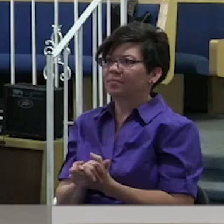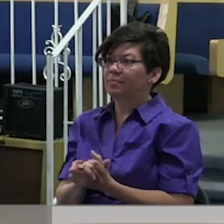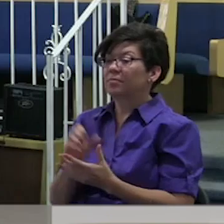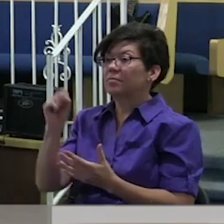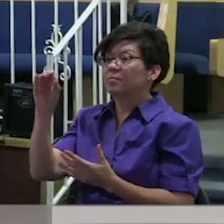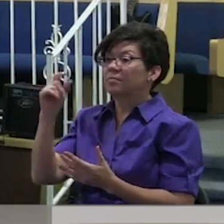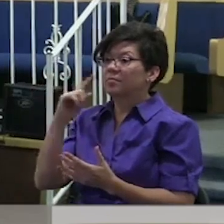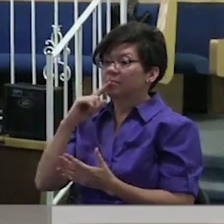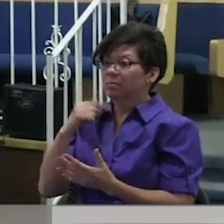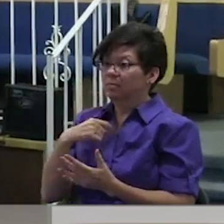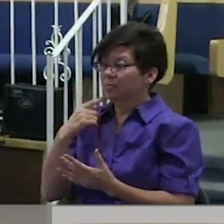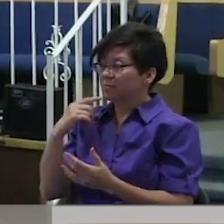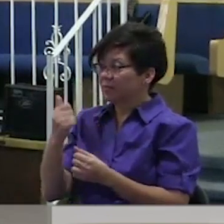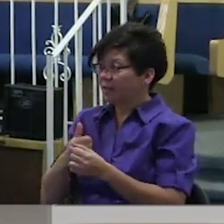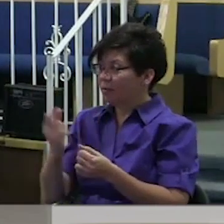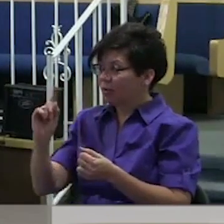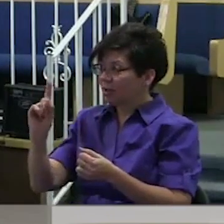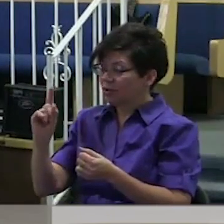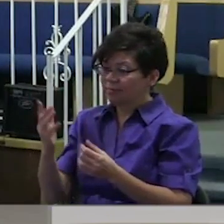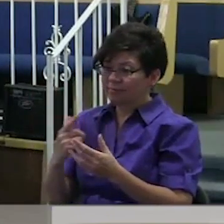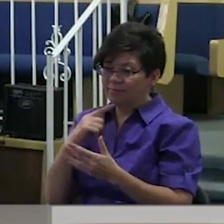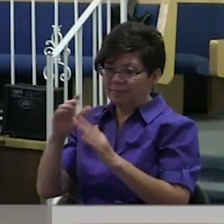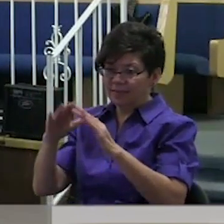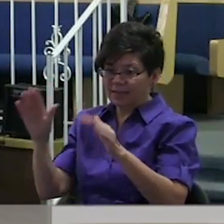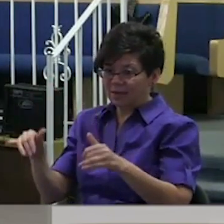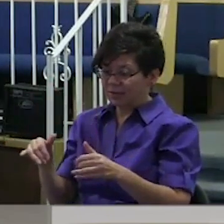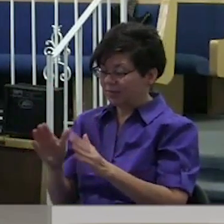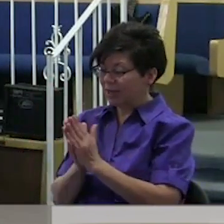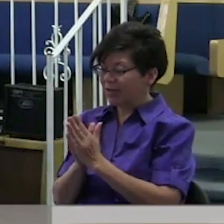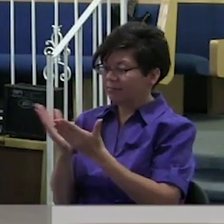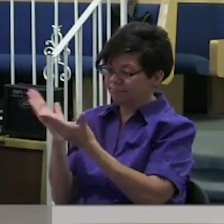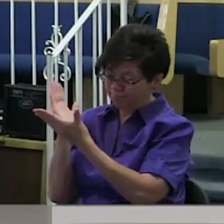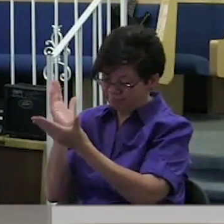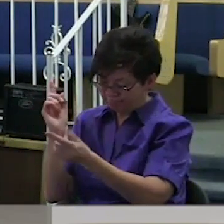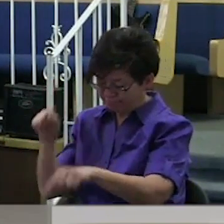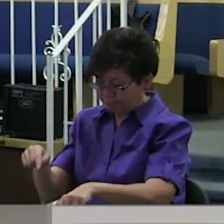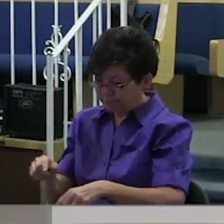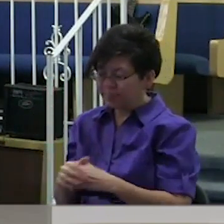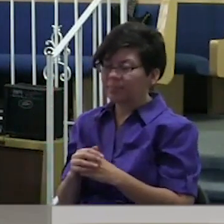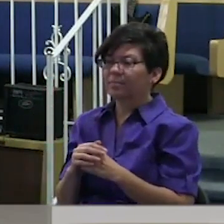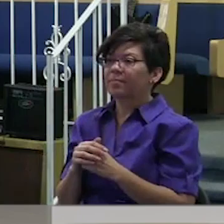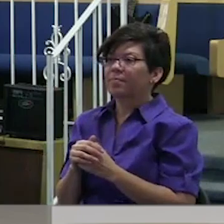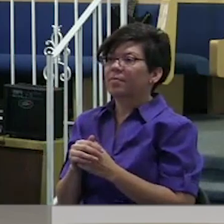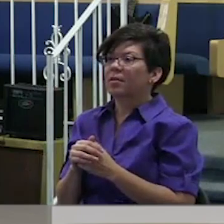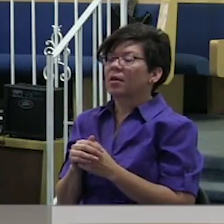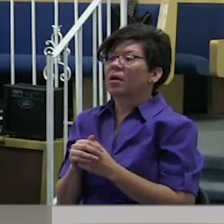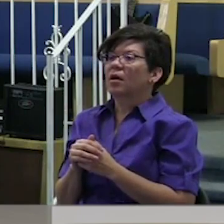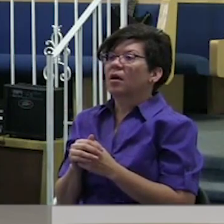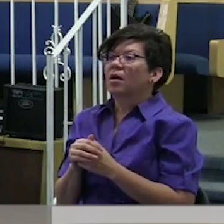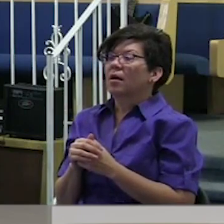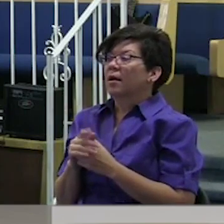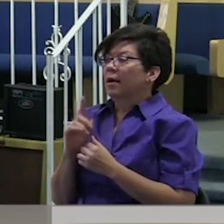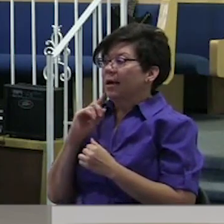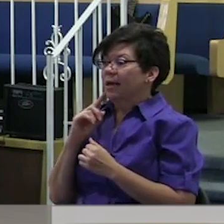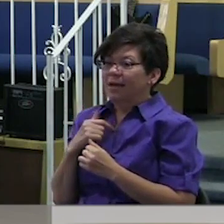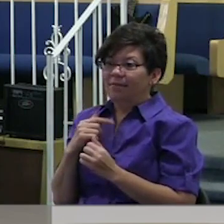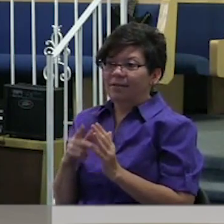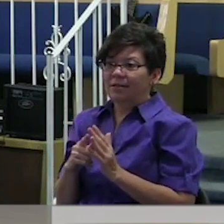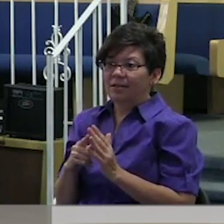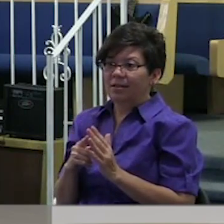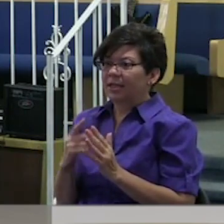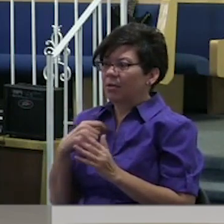So awesome to see everybody in the house of God who has come into the house of God on today. I get double duty today.